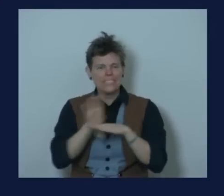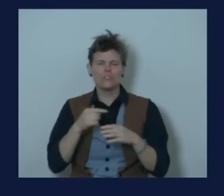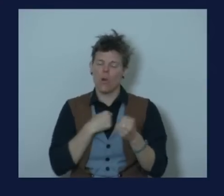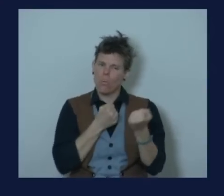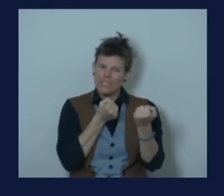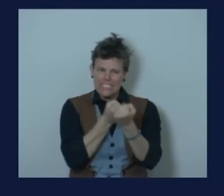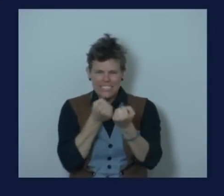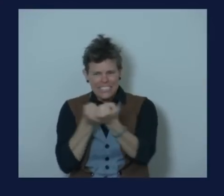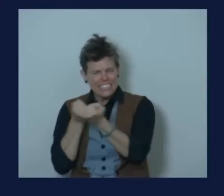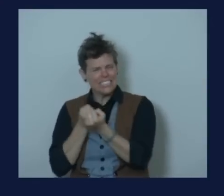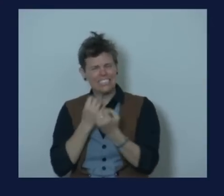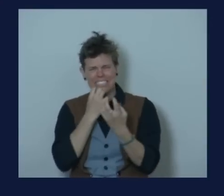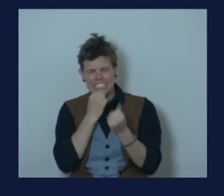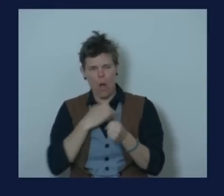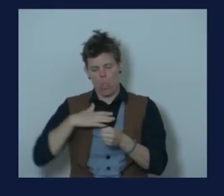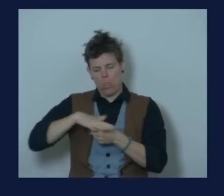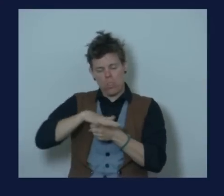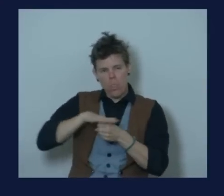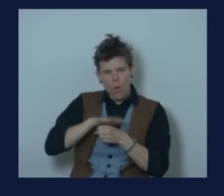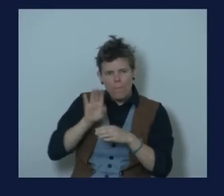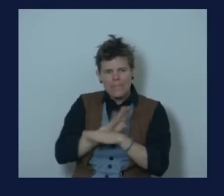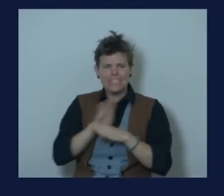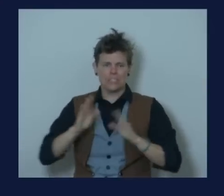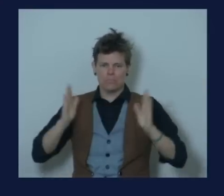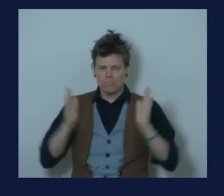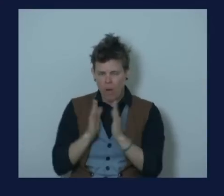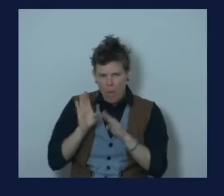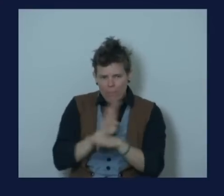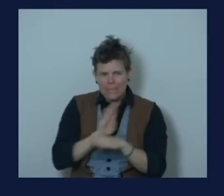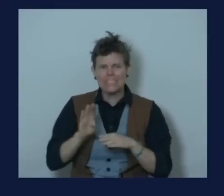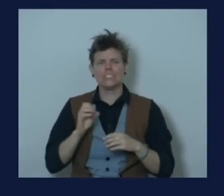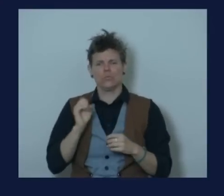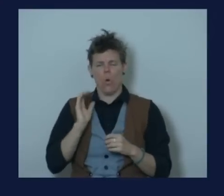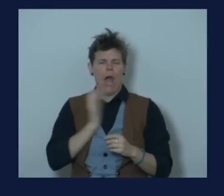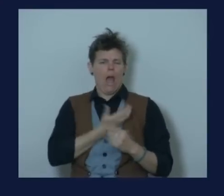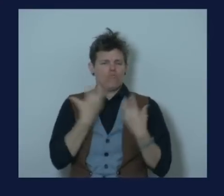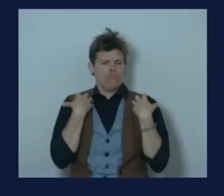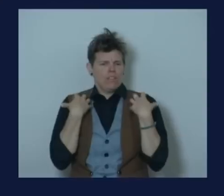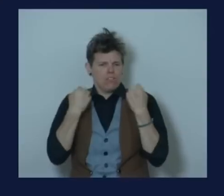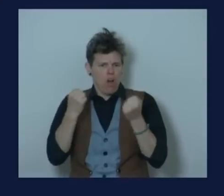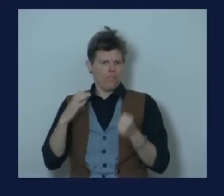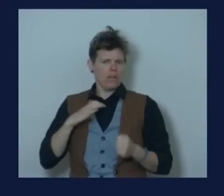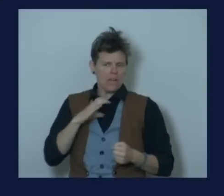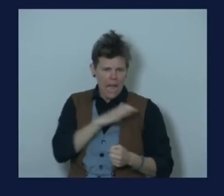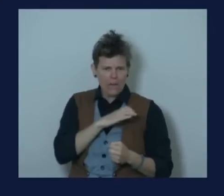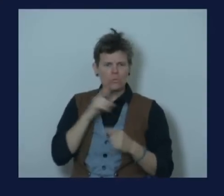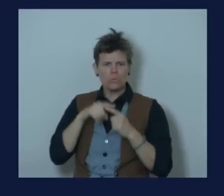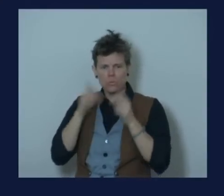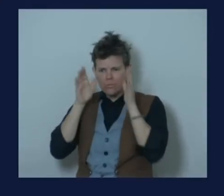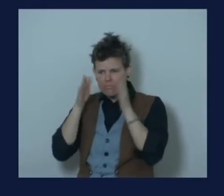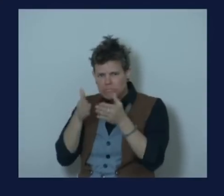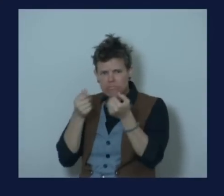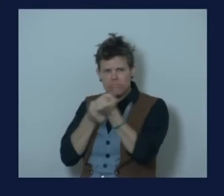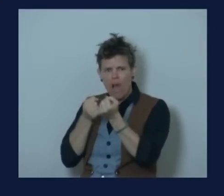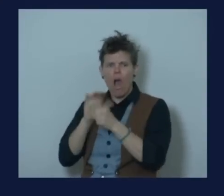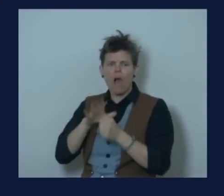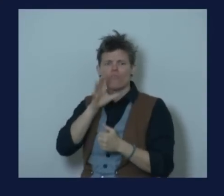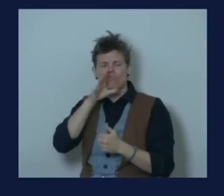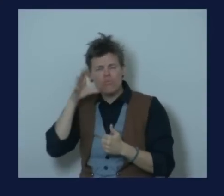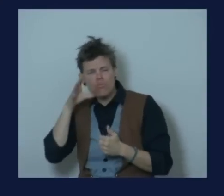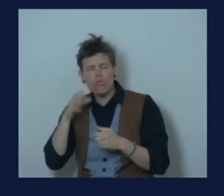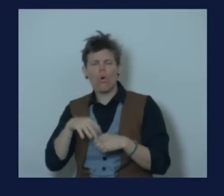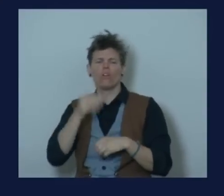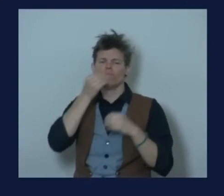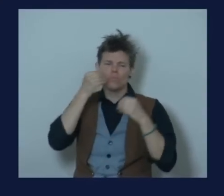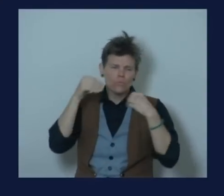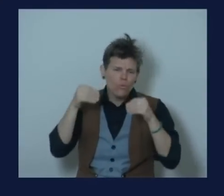an economic recovery council that can do that. So you can see we've got small business, we've got rural business, we've got grocery stores, we've got big